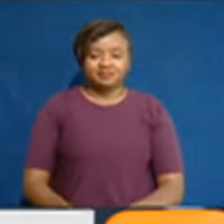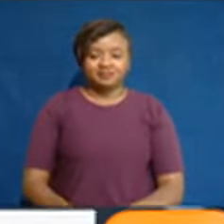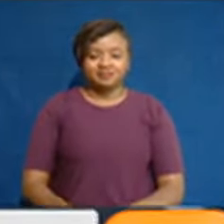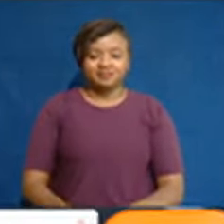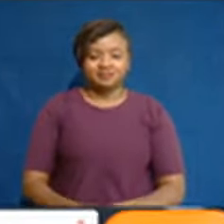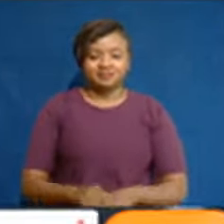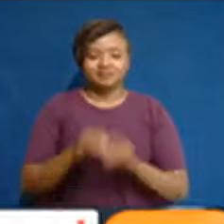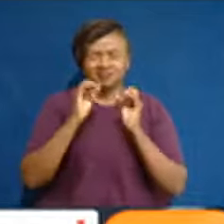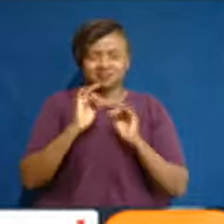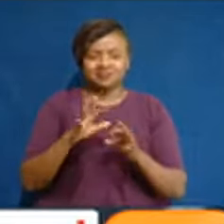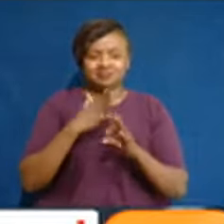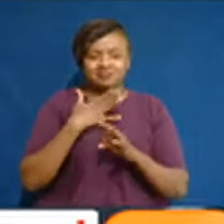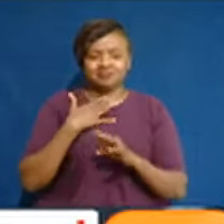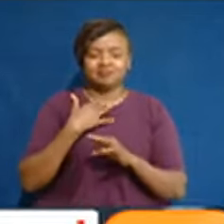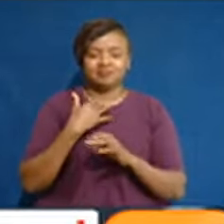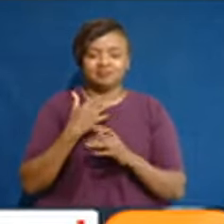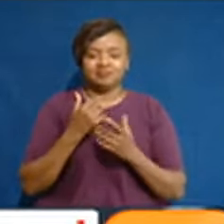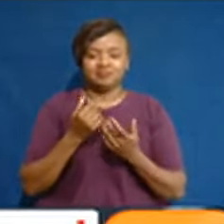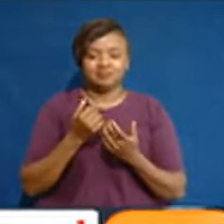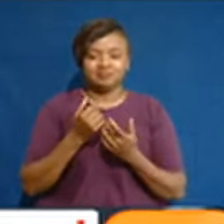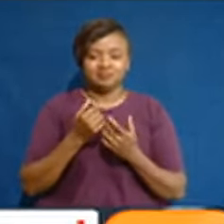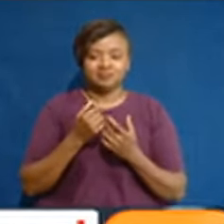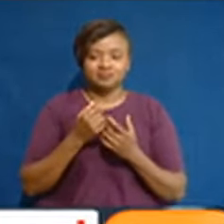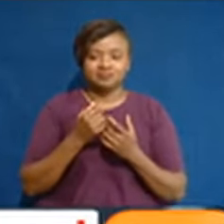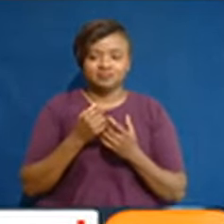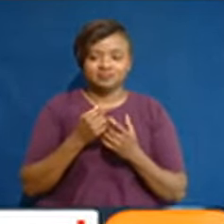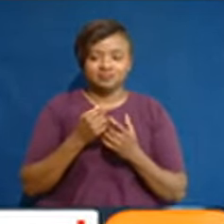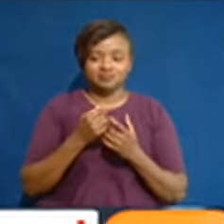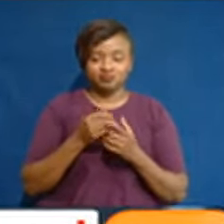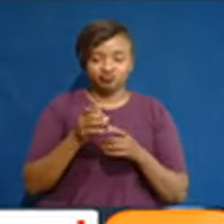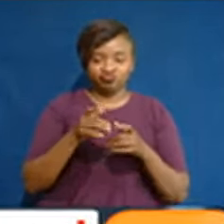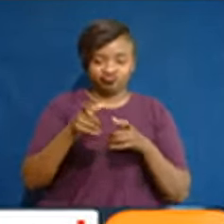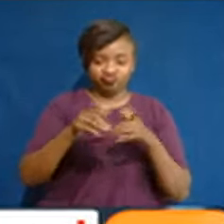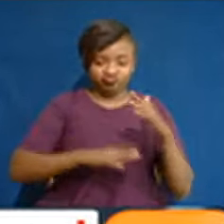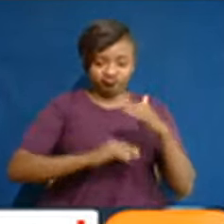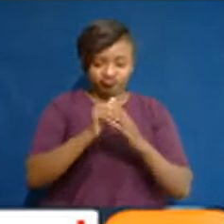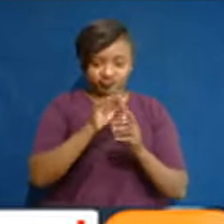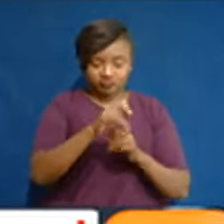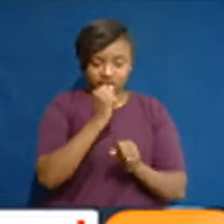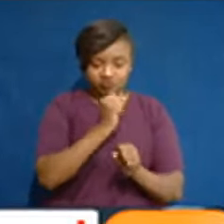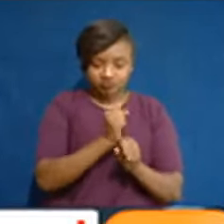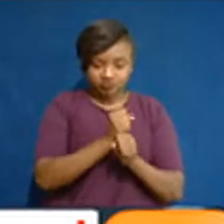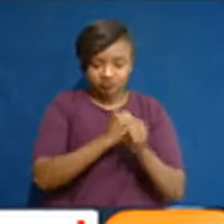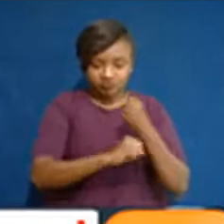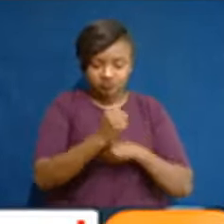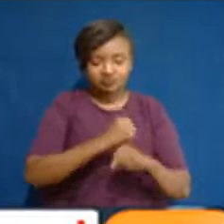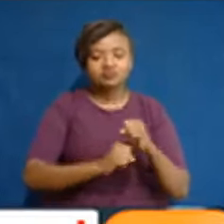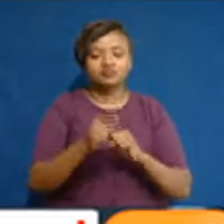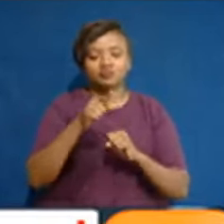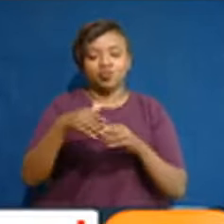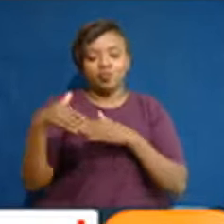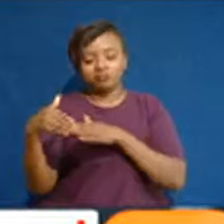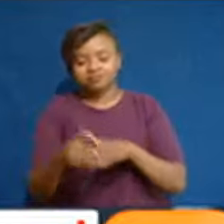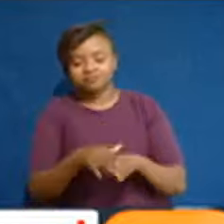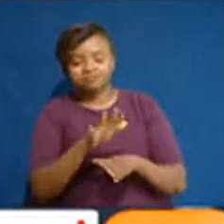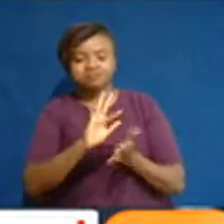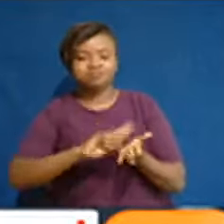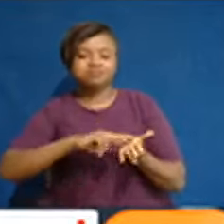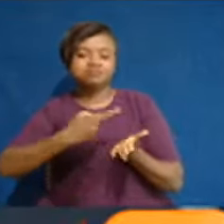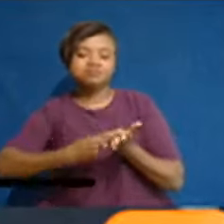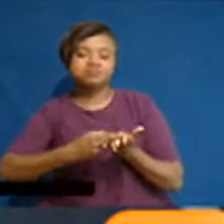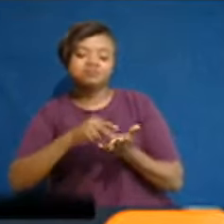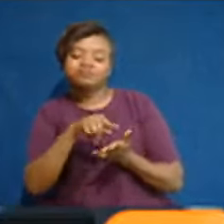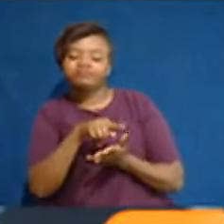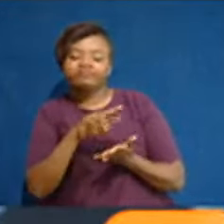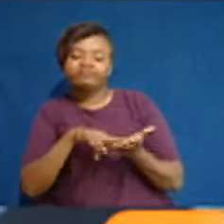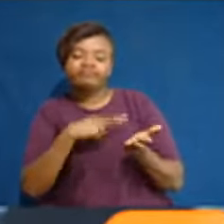interests, hitting their resources is something that we've seen before. You know, questions about where the resources are coming from. What is